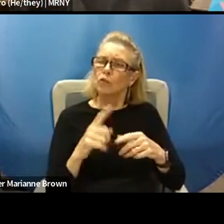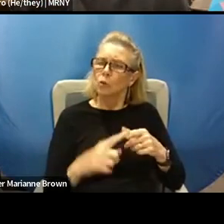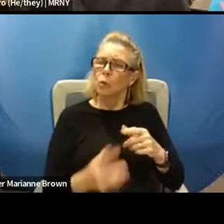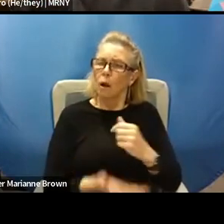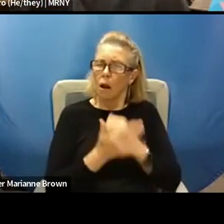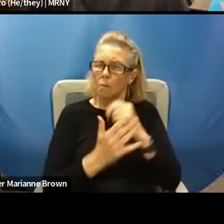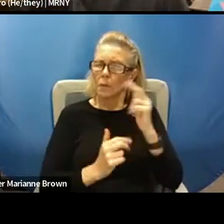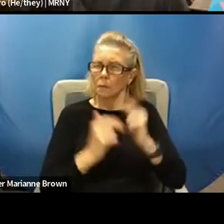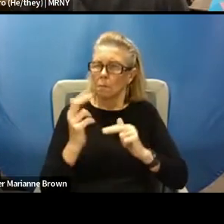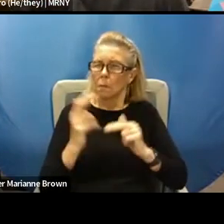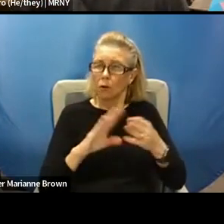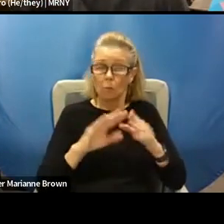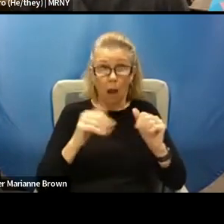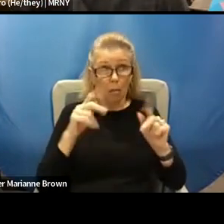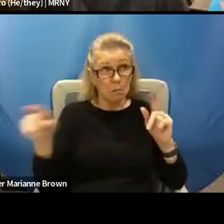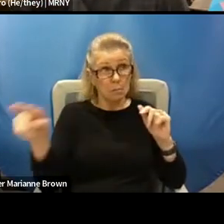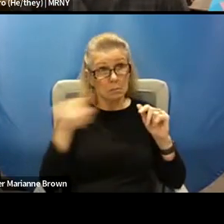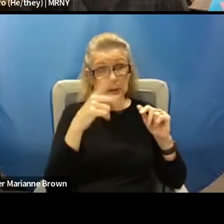people see us together